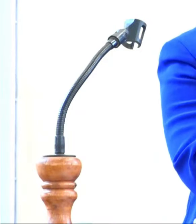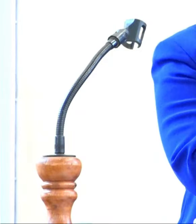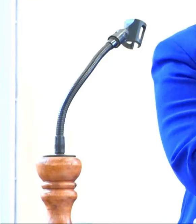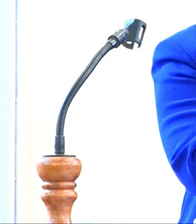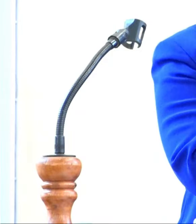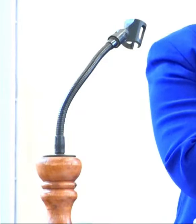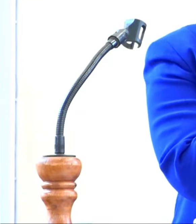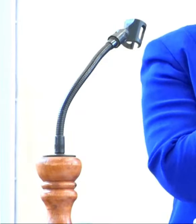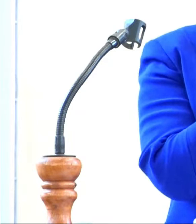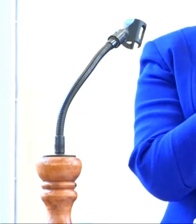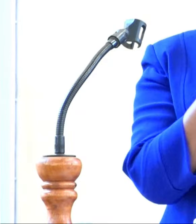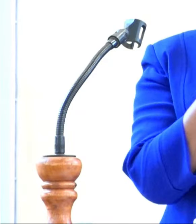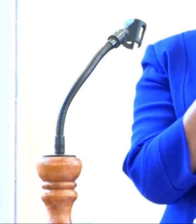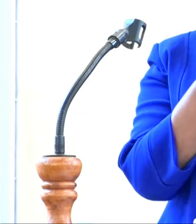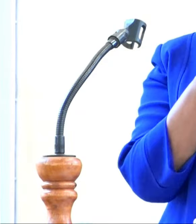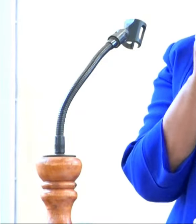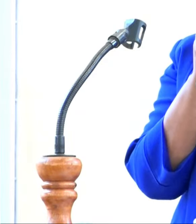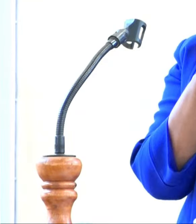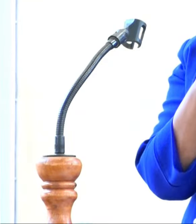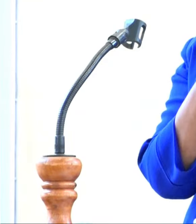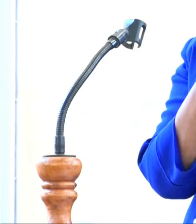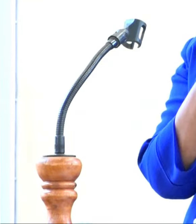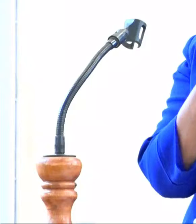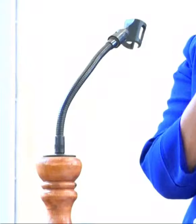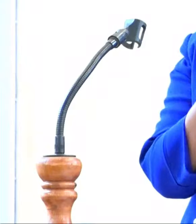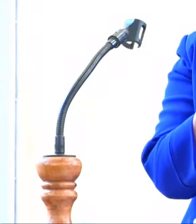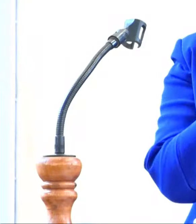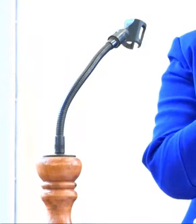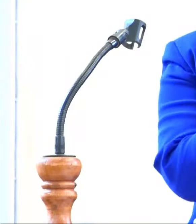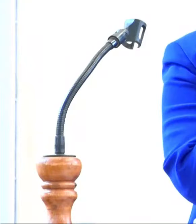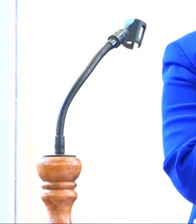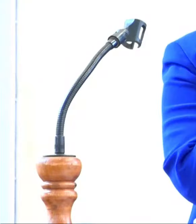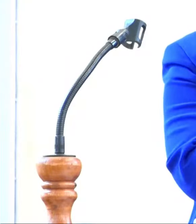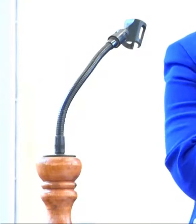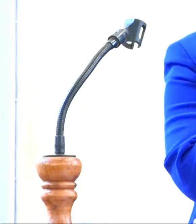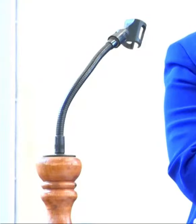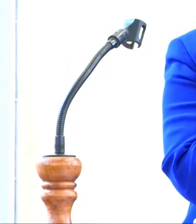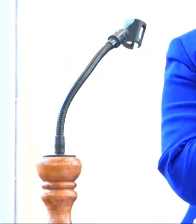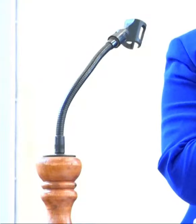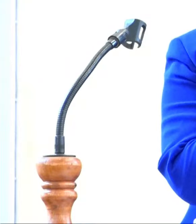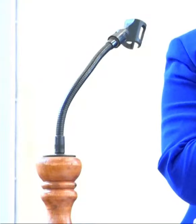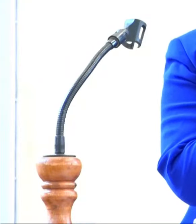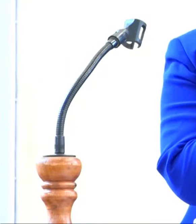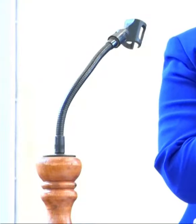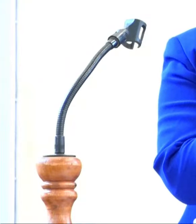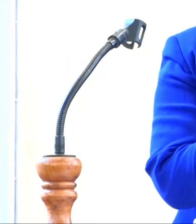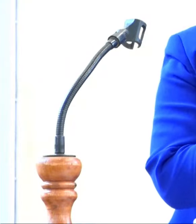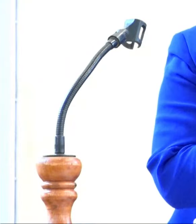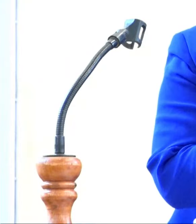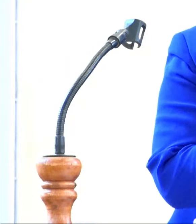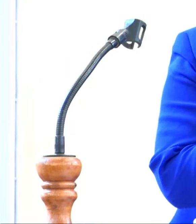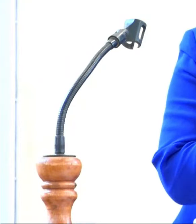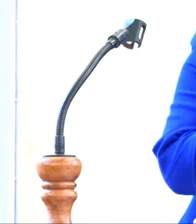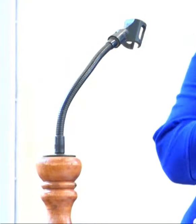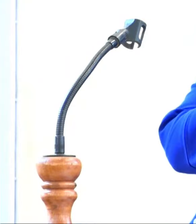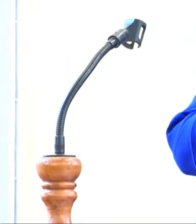blessed. Because wherever I go, I always say I'm a child of Karatina Parish. Bwana Yesu asifiwe. And so,